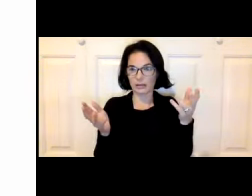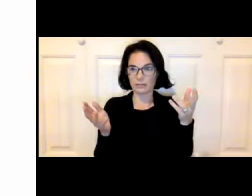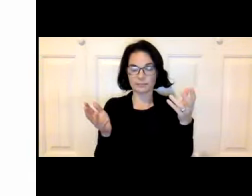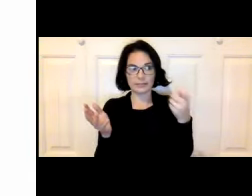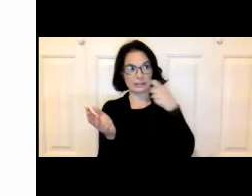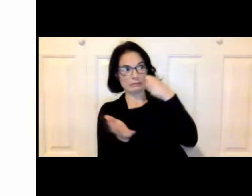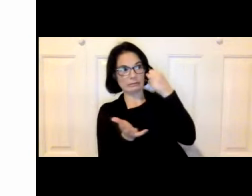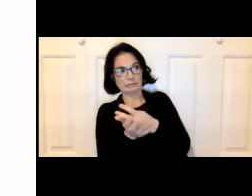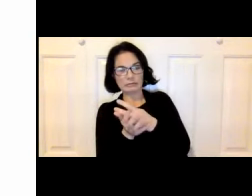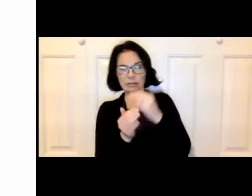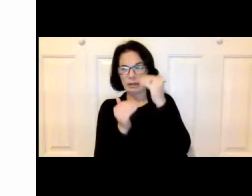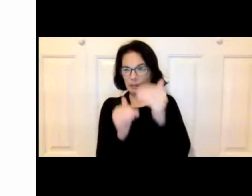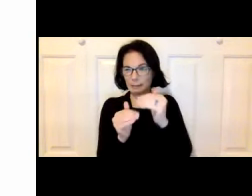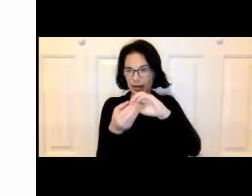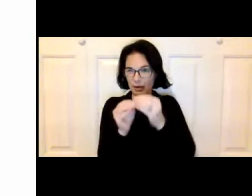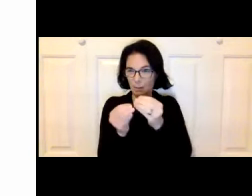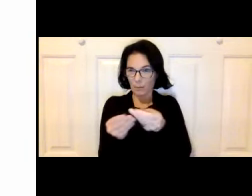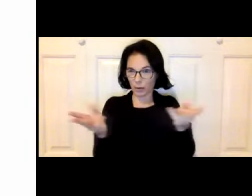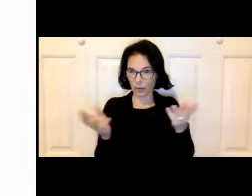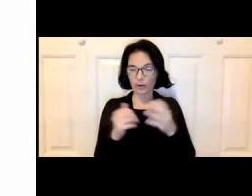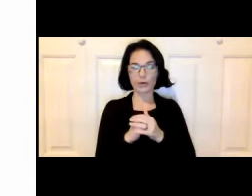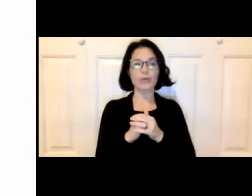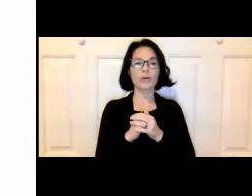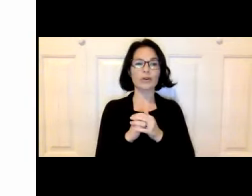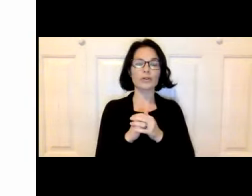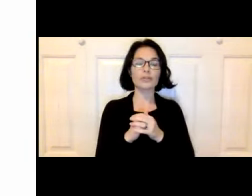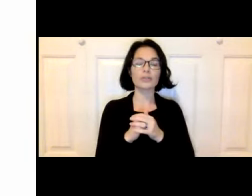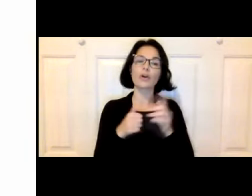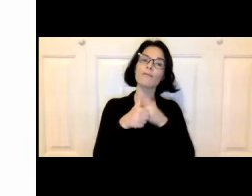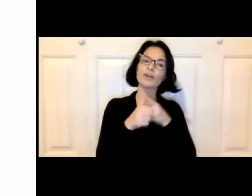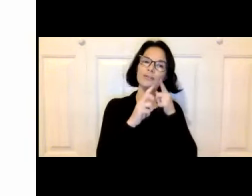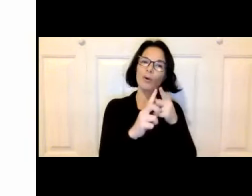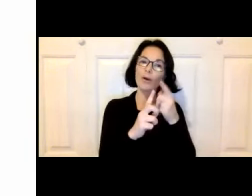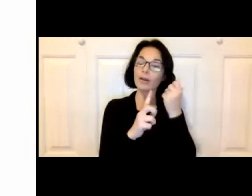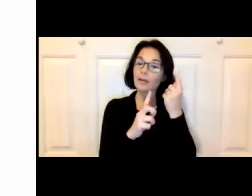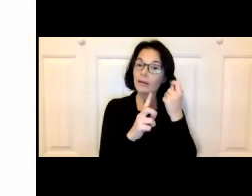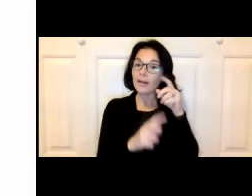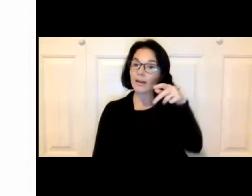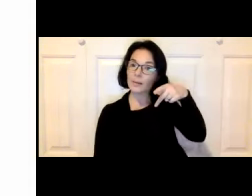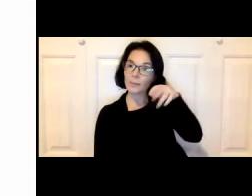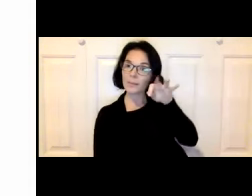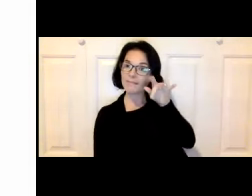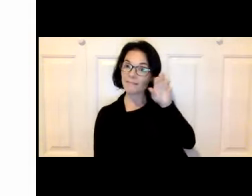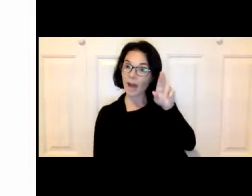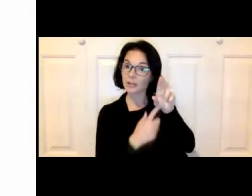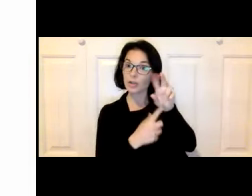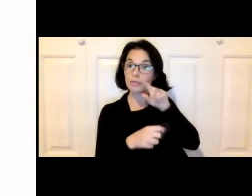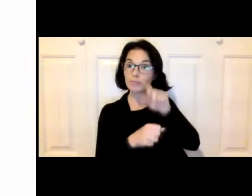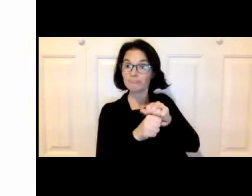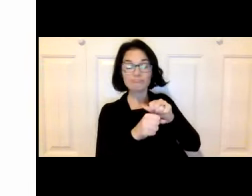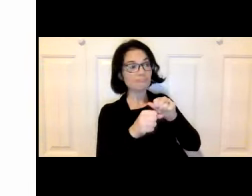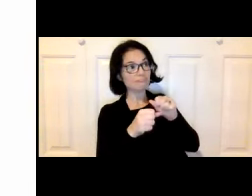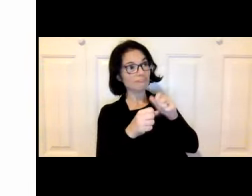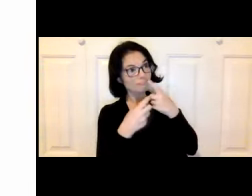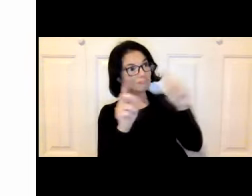authorized. So the first point being, although Pfizer was able to get an emergency use authorization for their